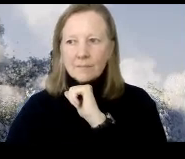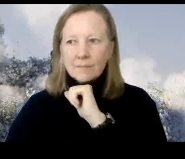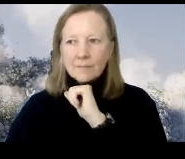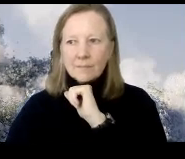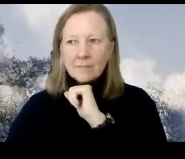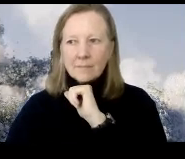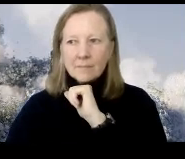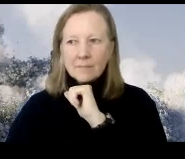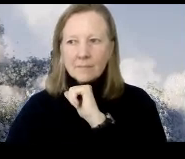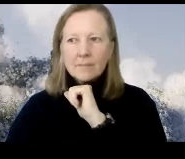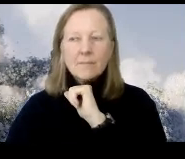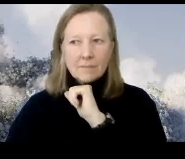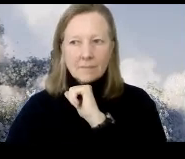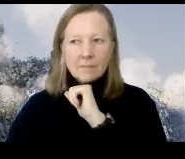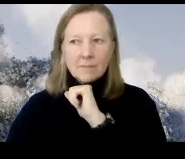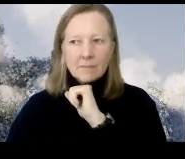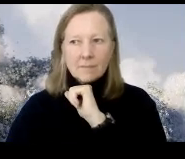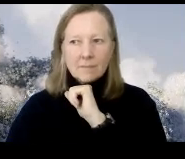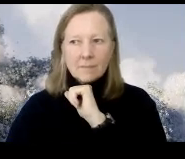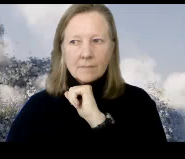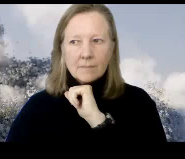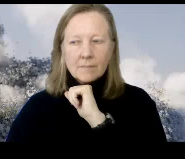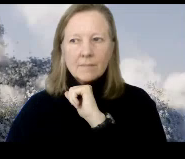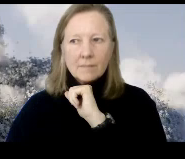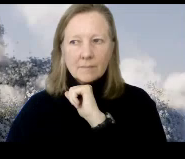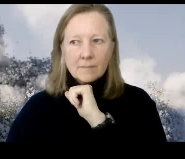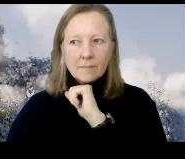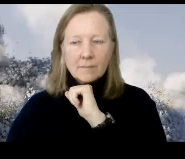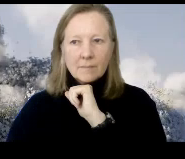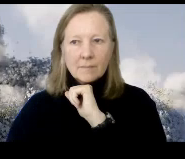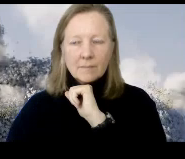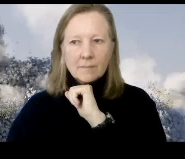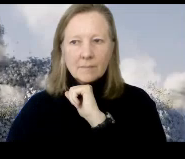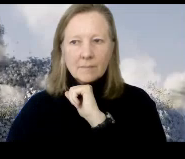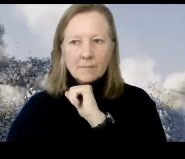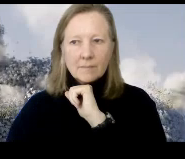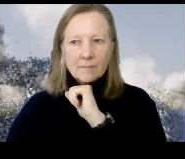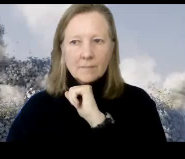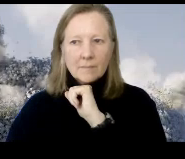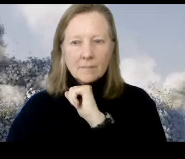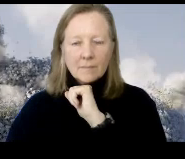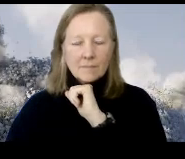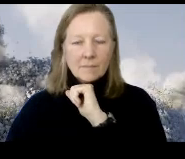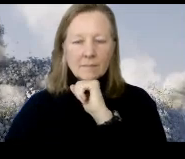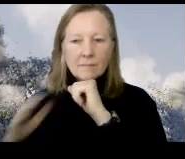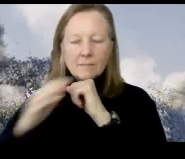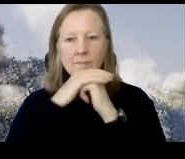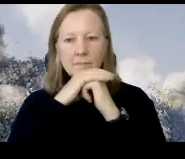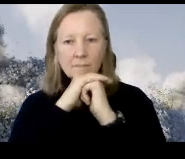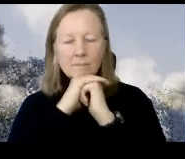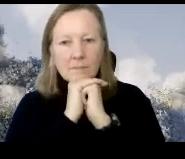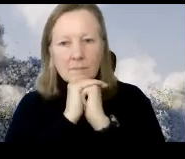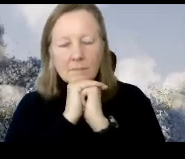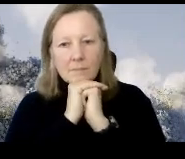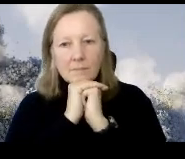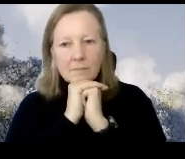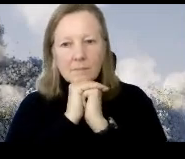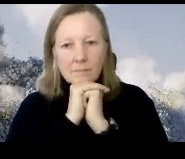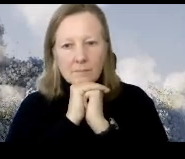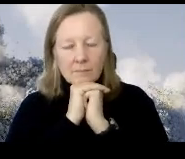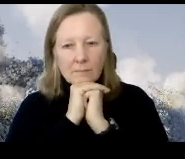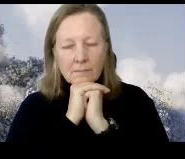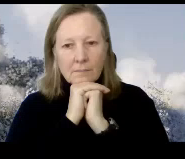here with a permanent residence some months back. I've had multiple IELTS done, both the